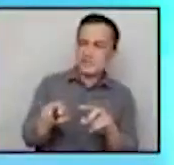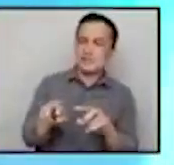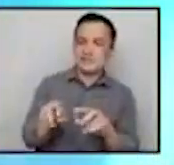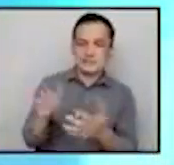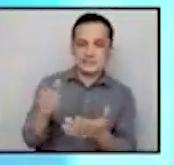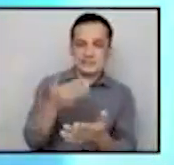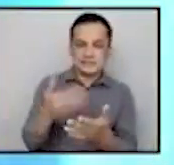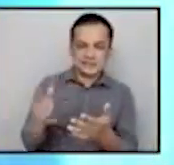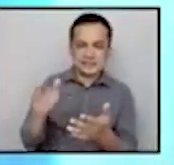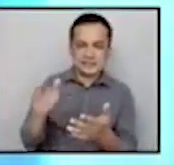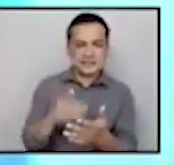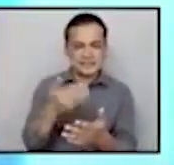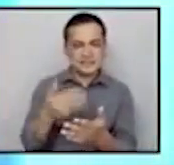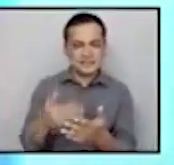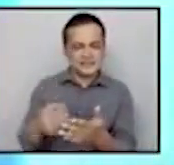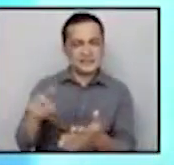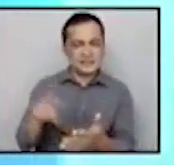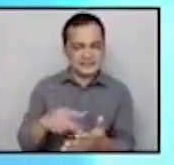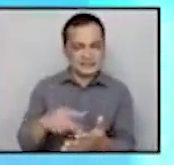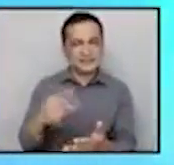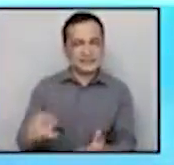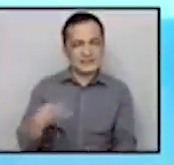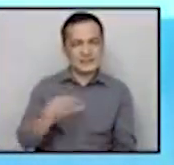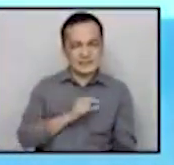in the dancing